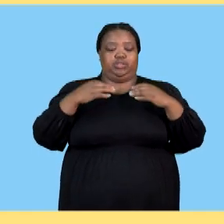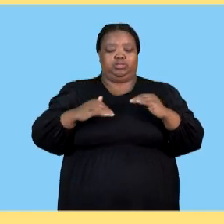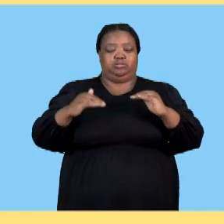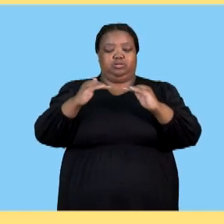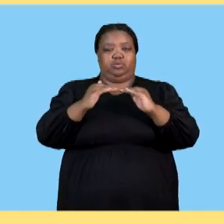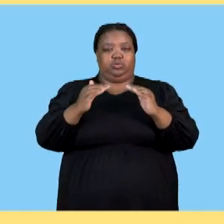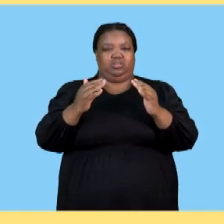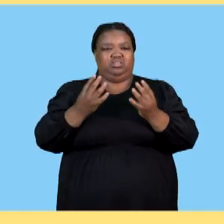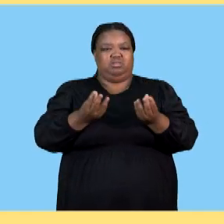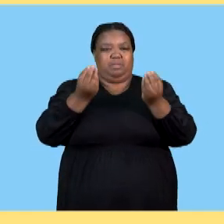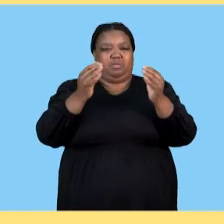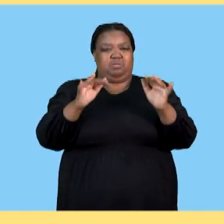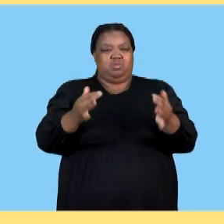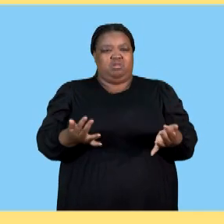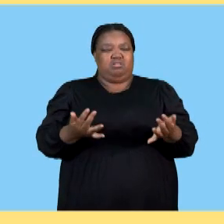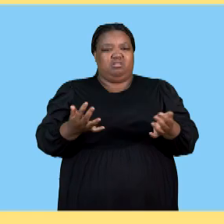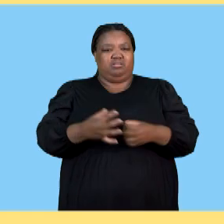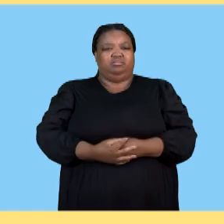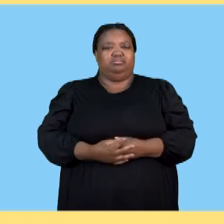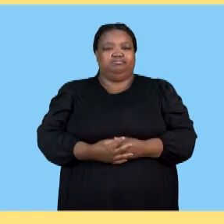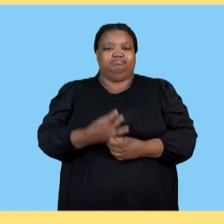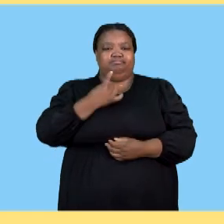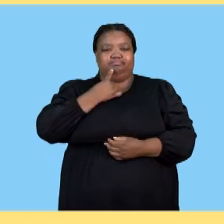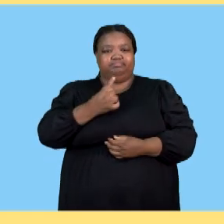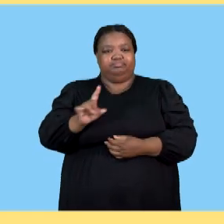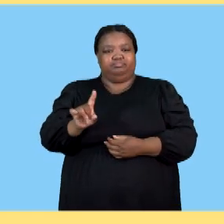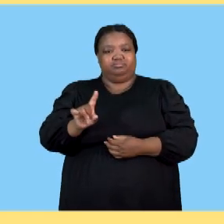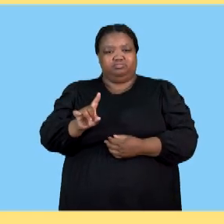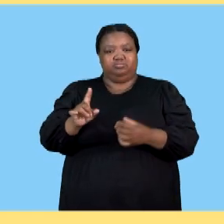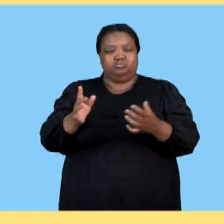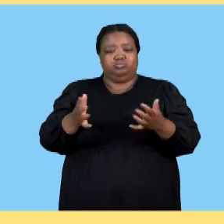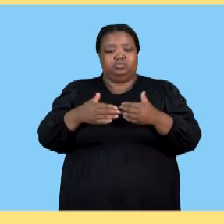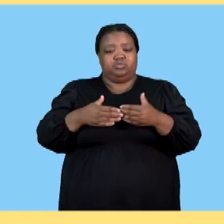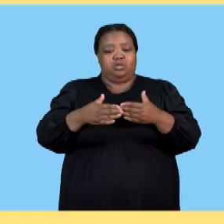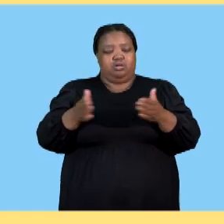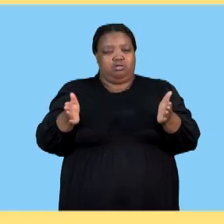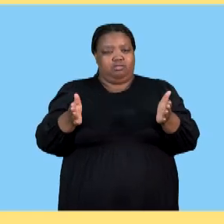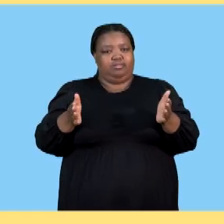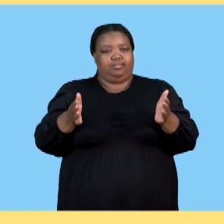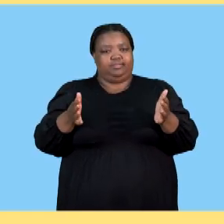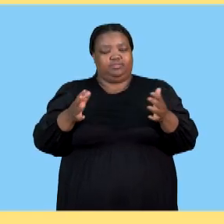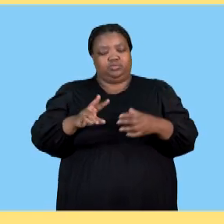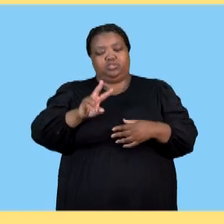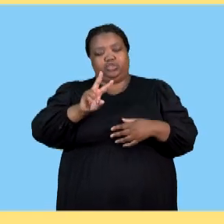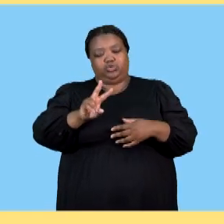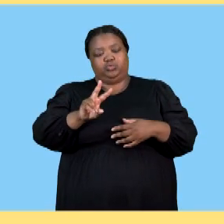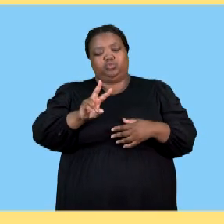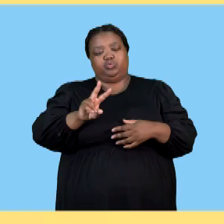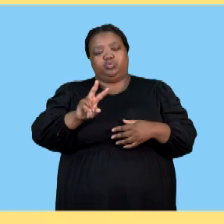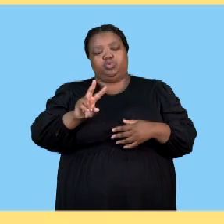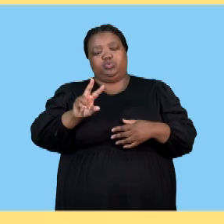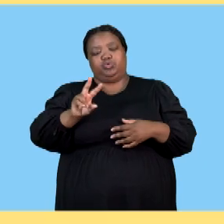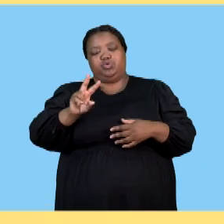equity. To get average owner's equity, I'll be saying the opening owner's equity, which is